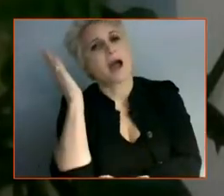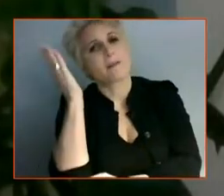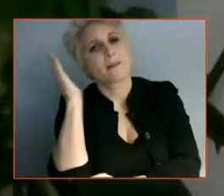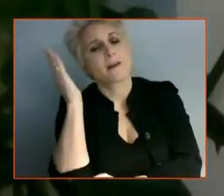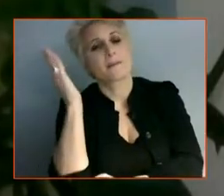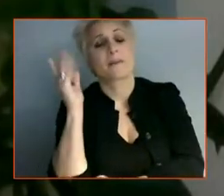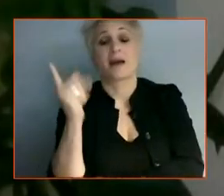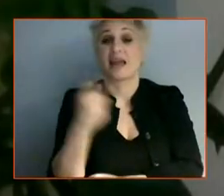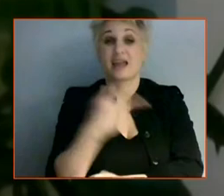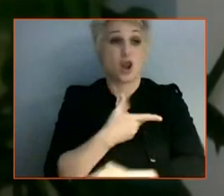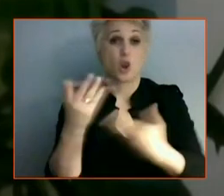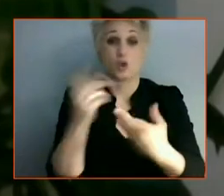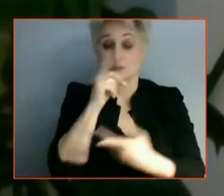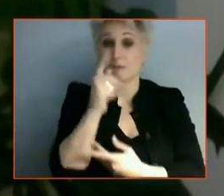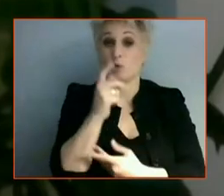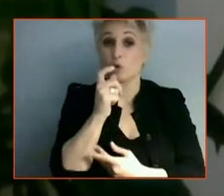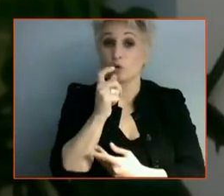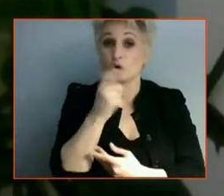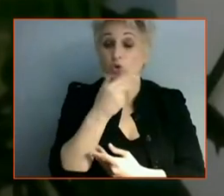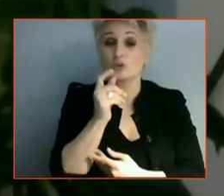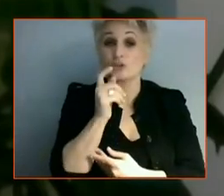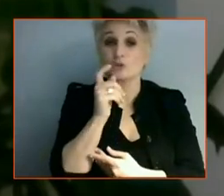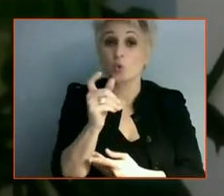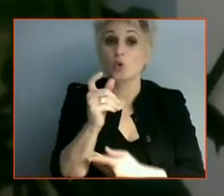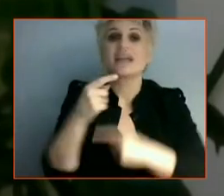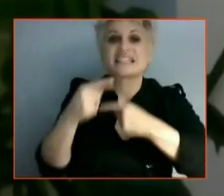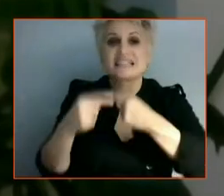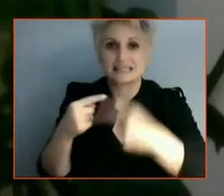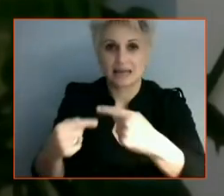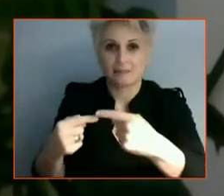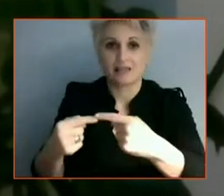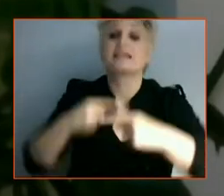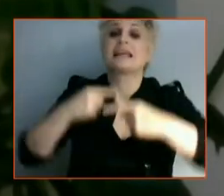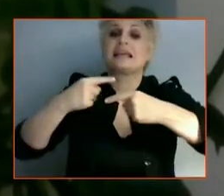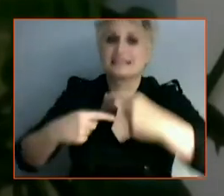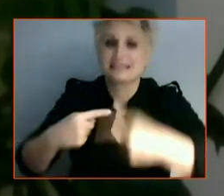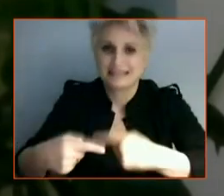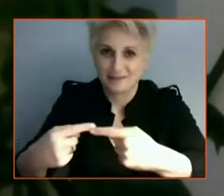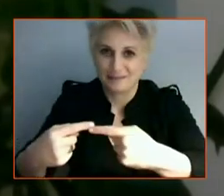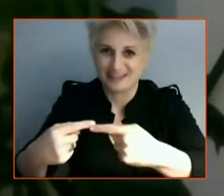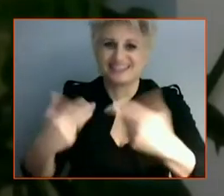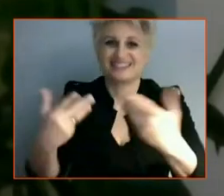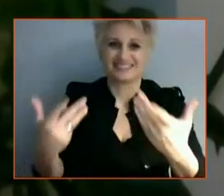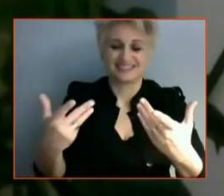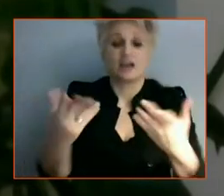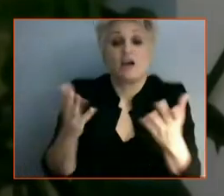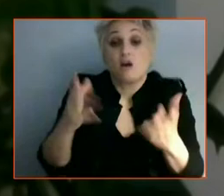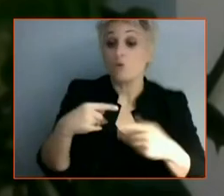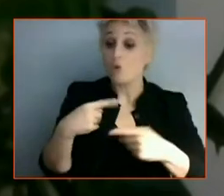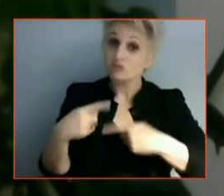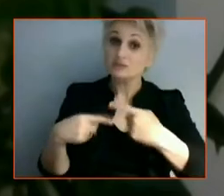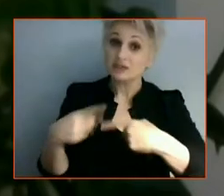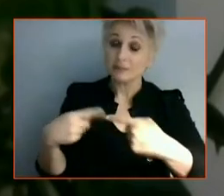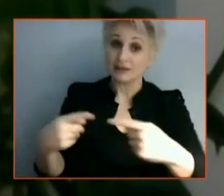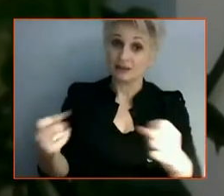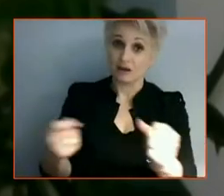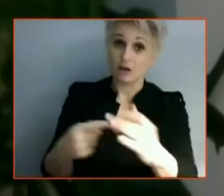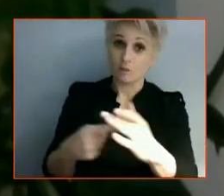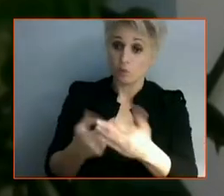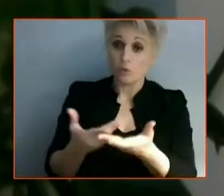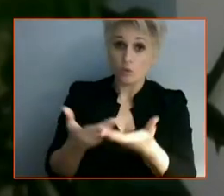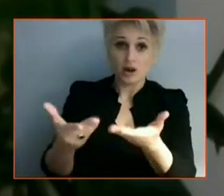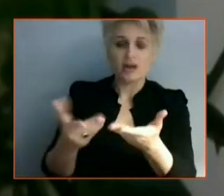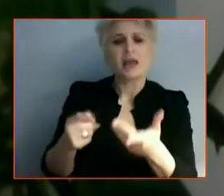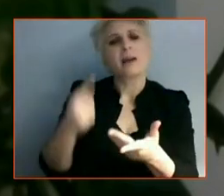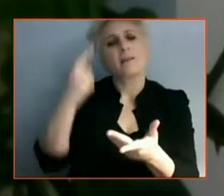politicians nowadays is to speak about the sustainabilities of sectors. And of course, sustainability is incredibly important, but I think that we need to be